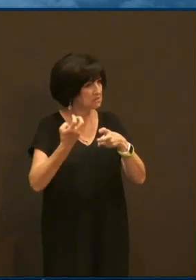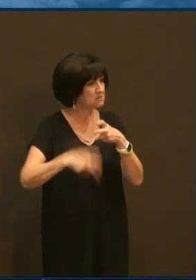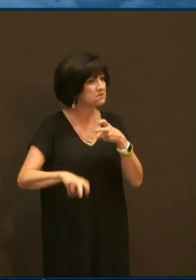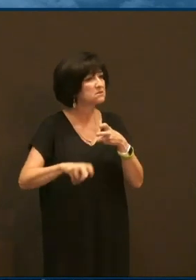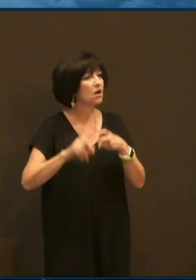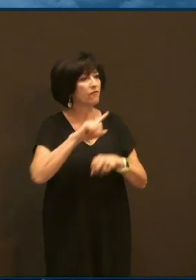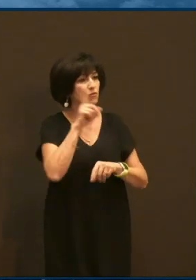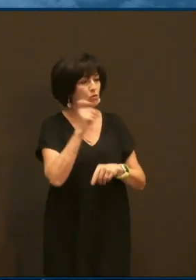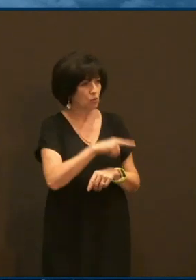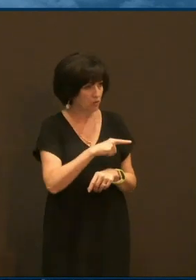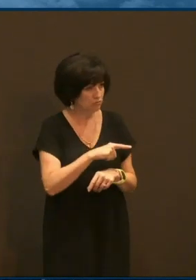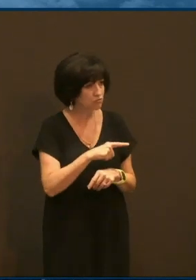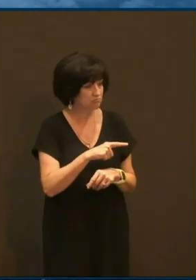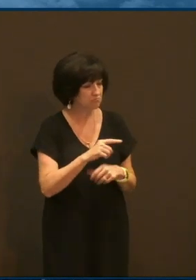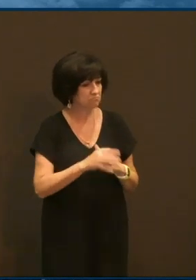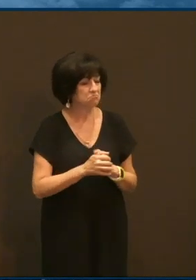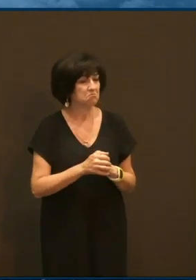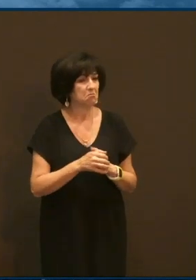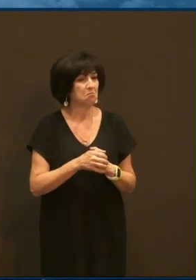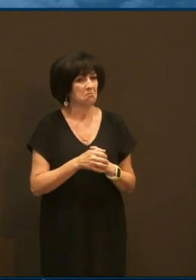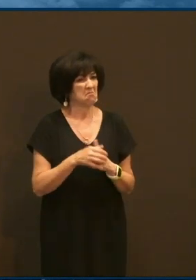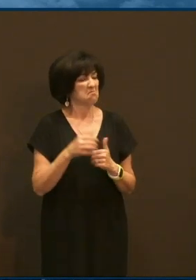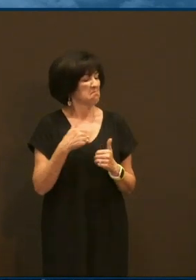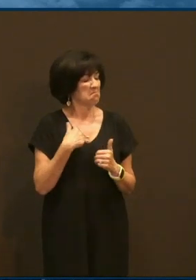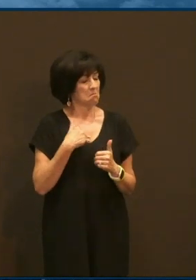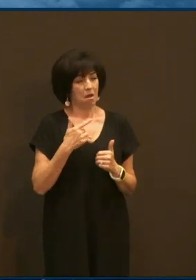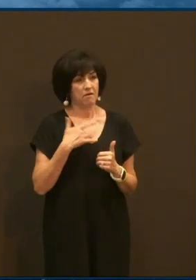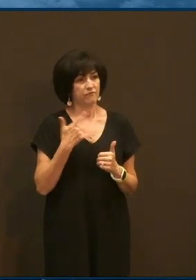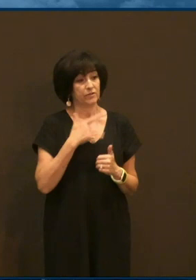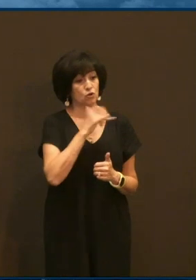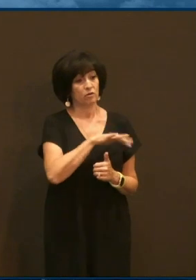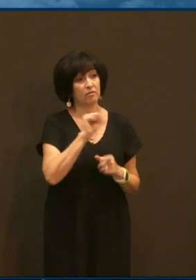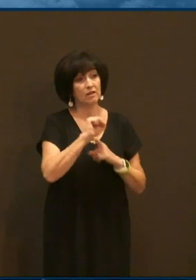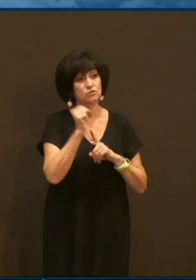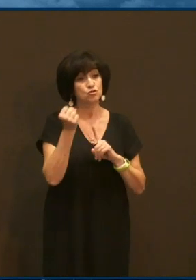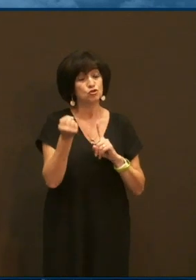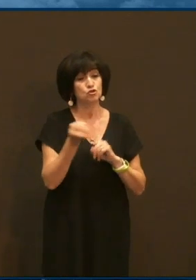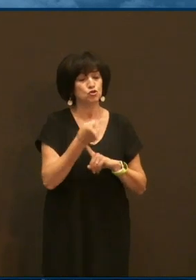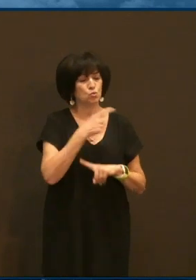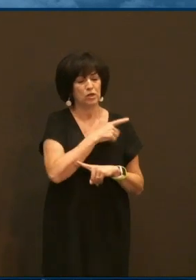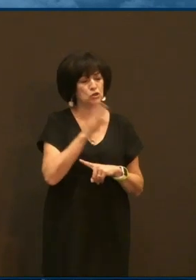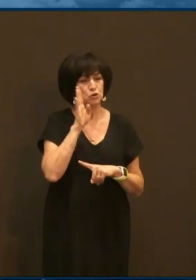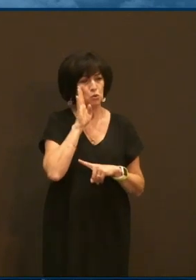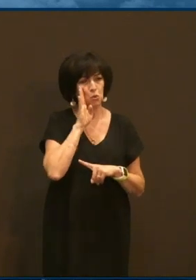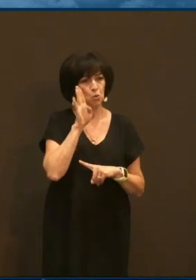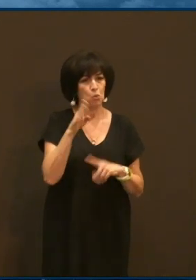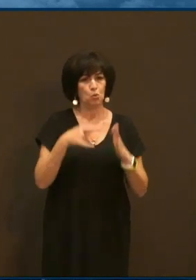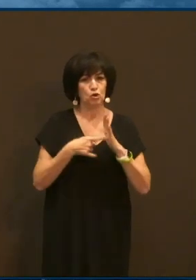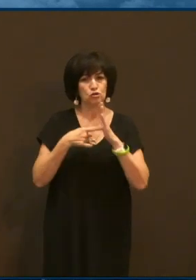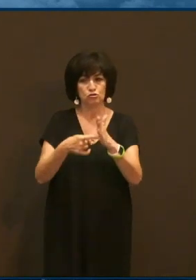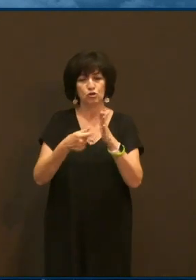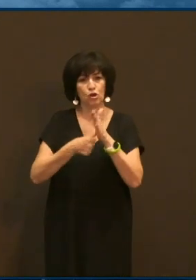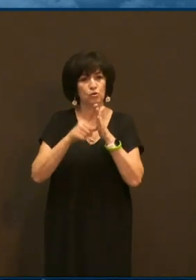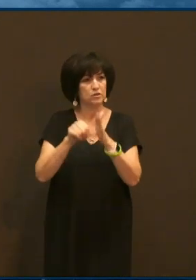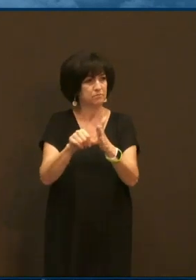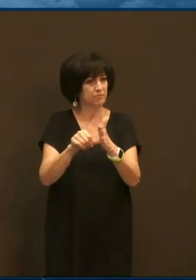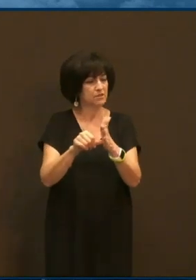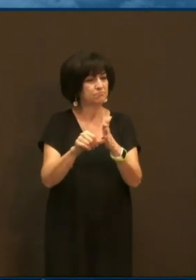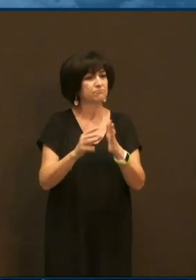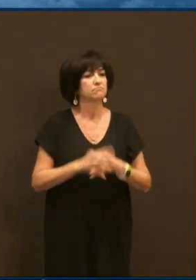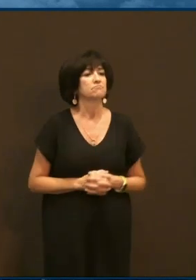which we find herself. I think she'll pass that test with flying colors. She's got great